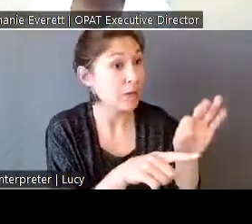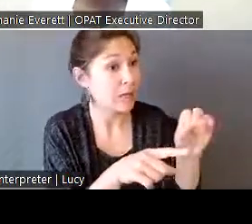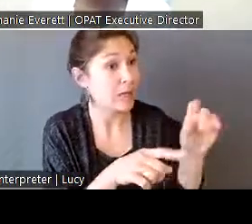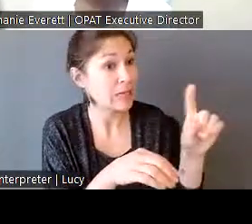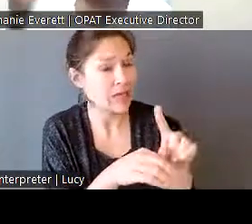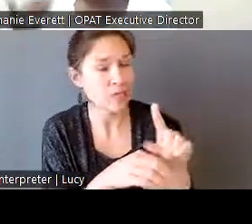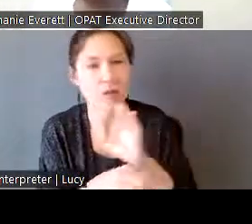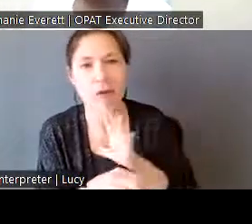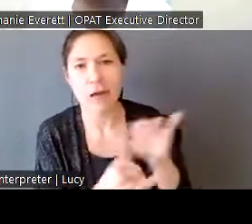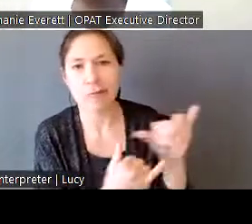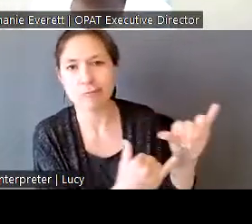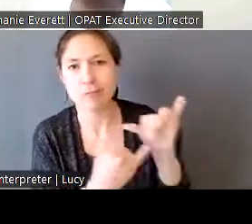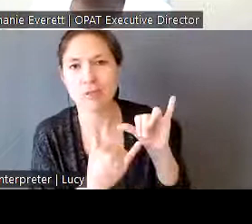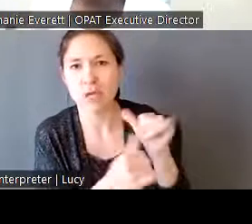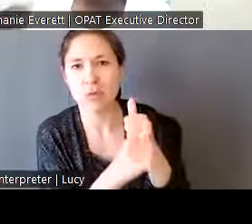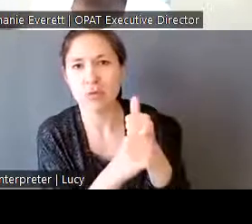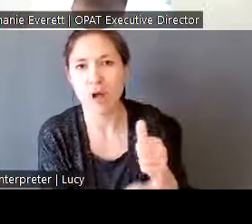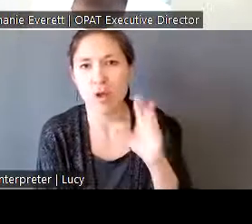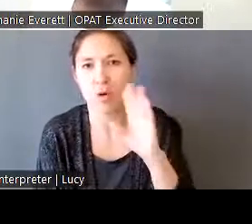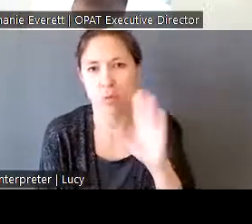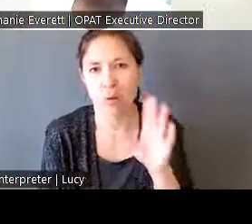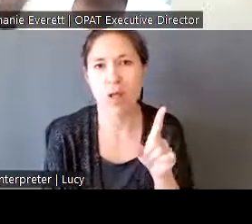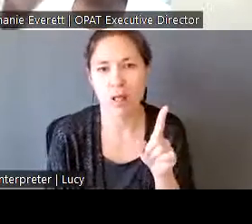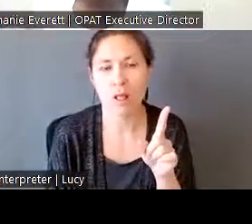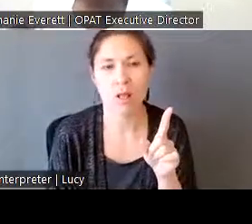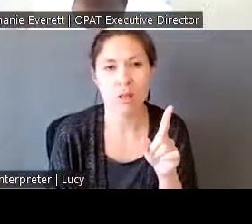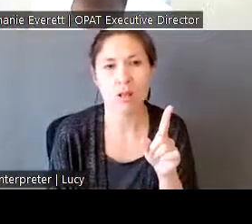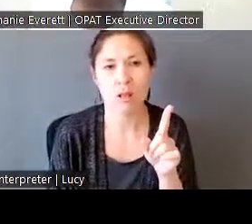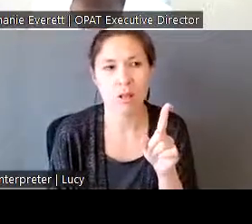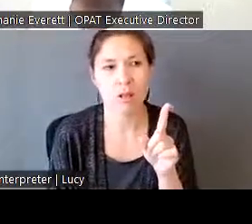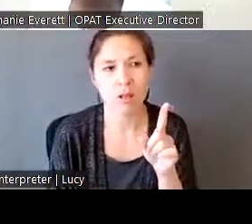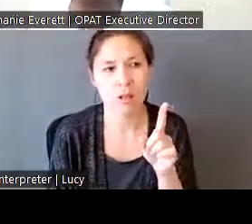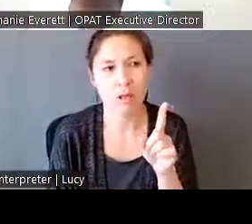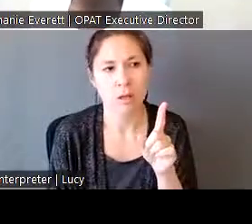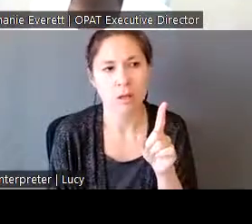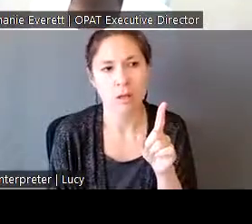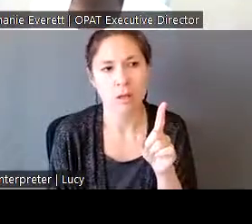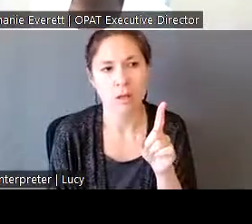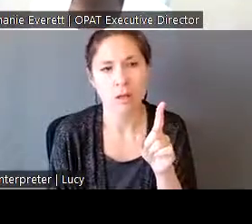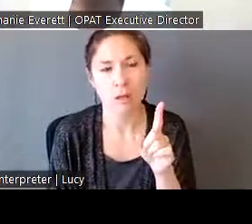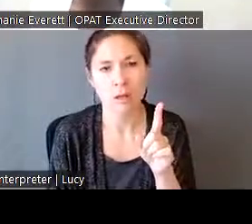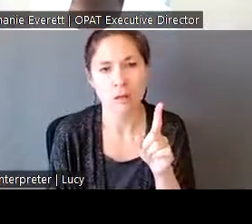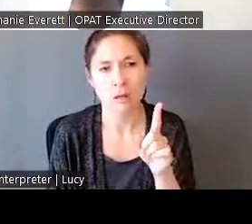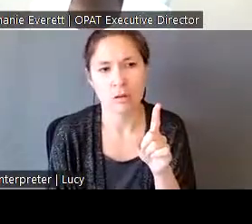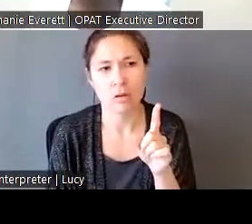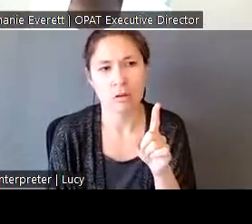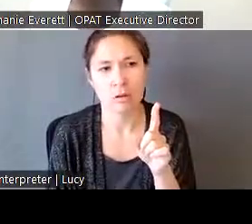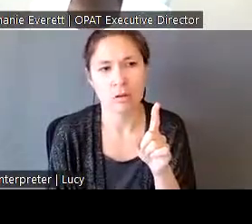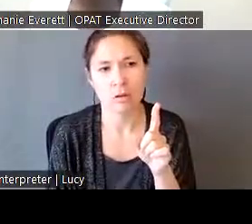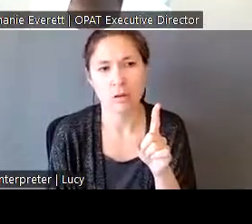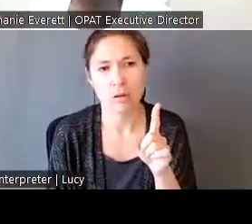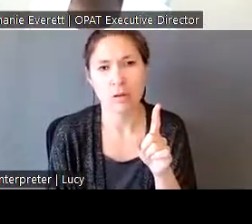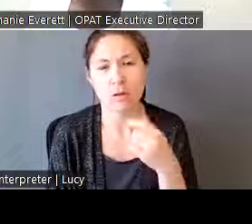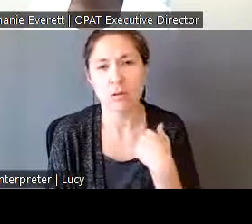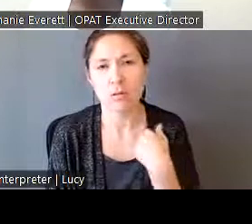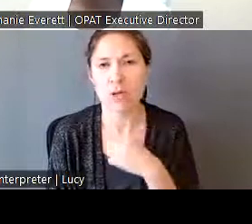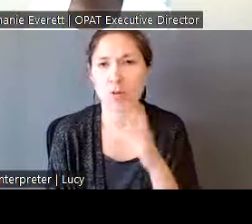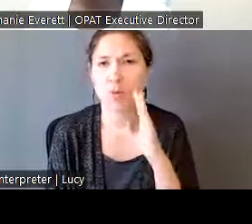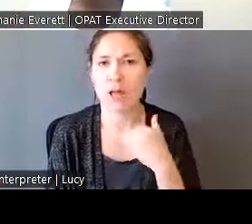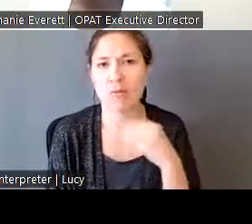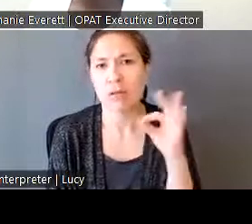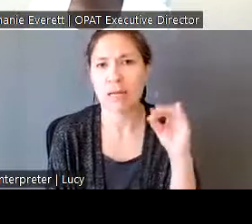an investigation, we have taken this position that we have 90 days to complete an investigation.